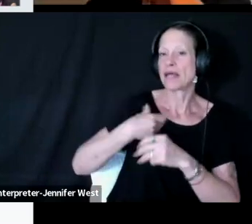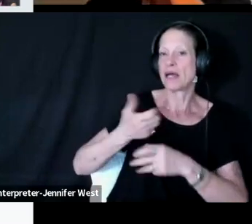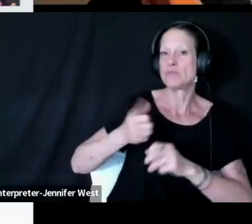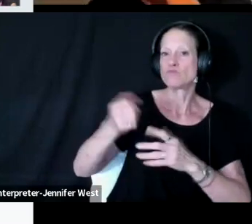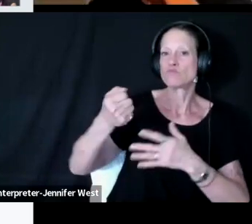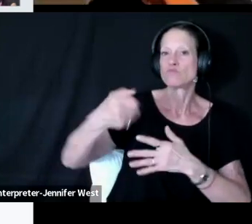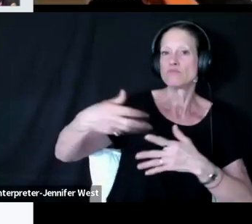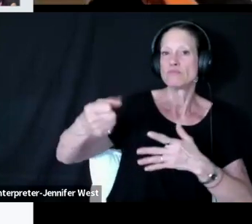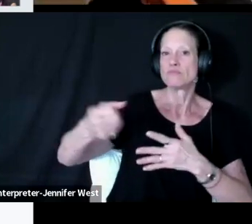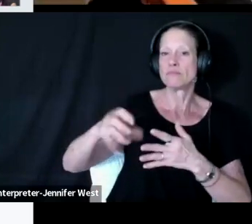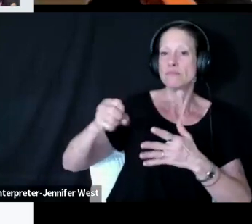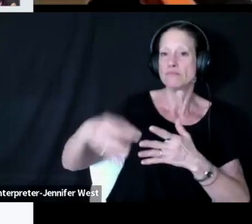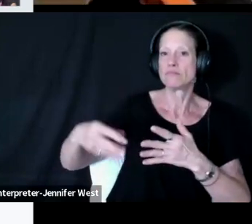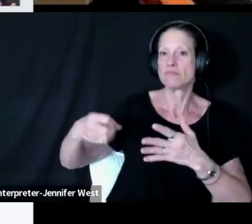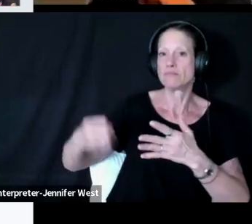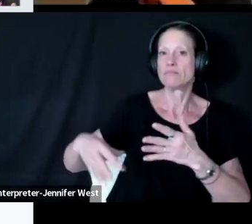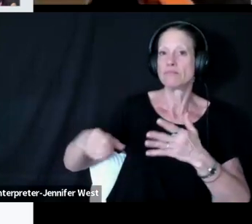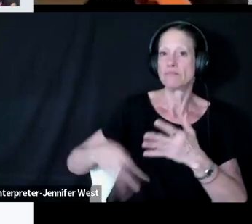actually only have